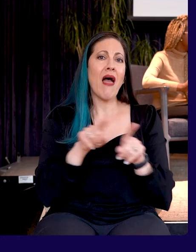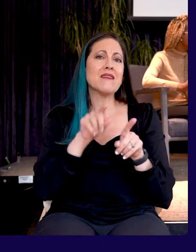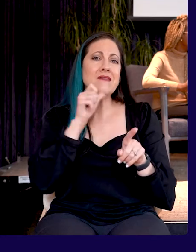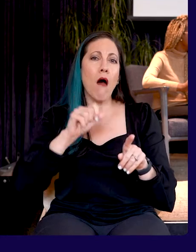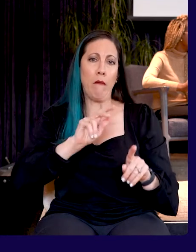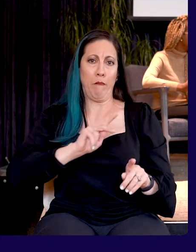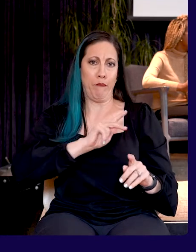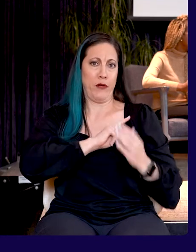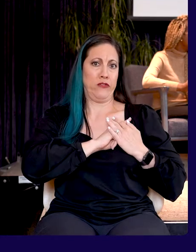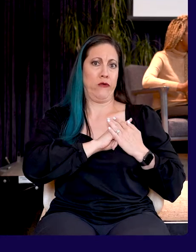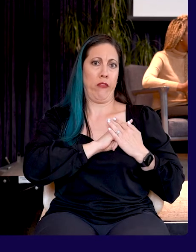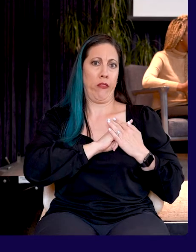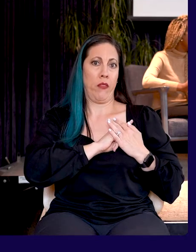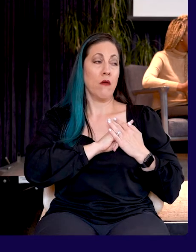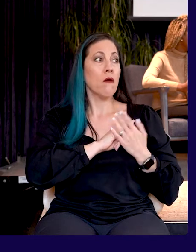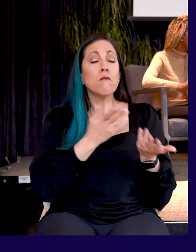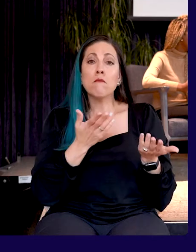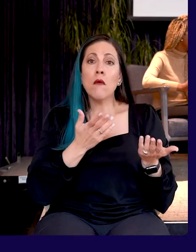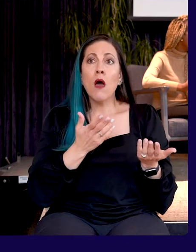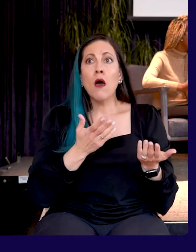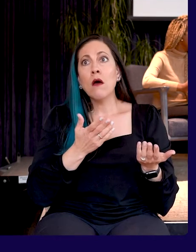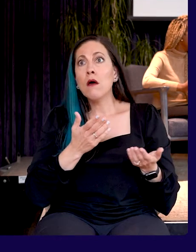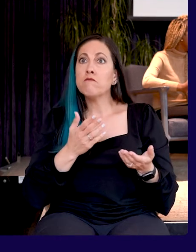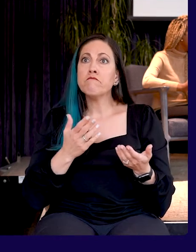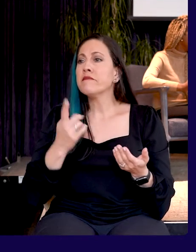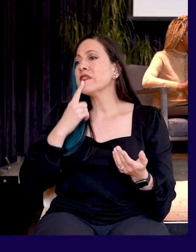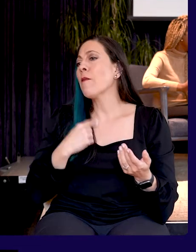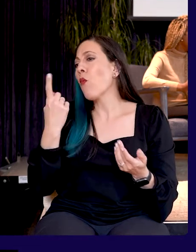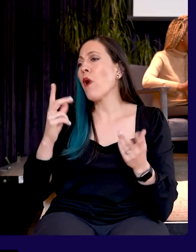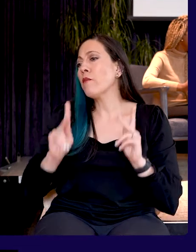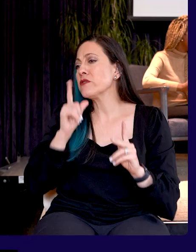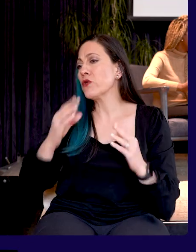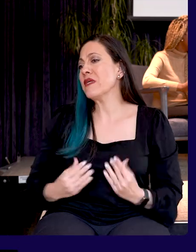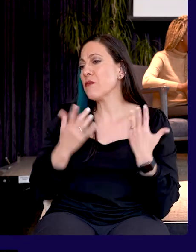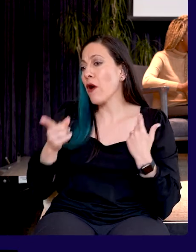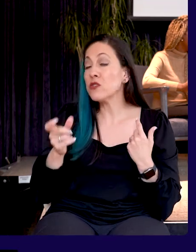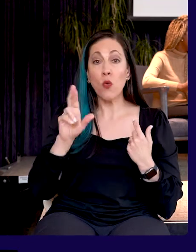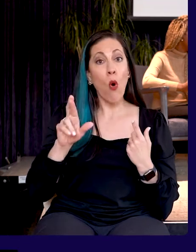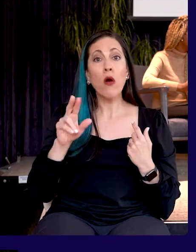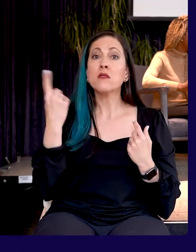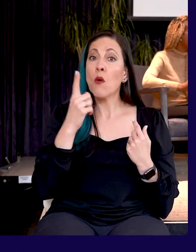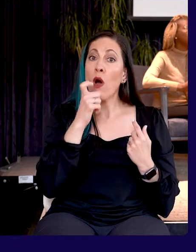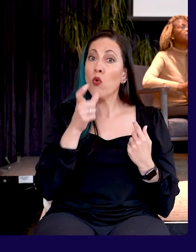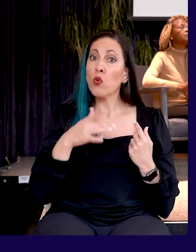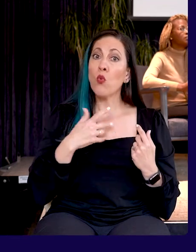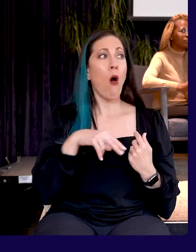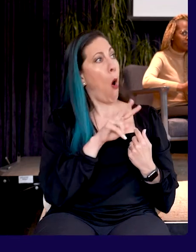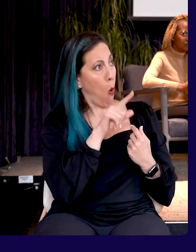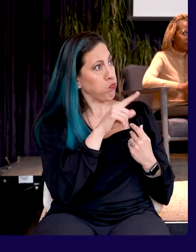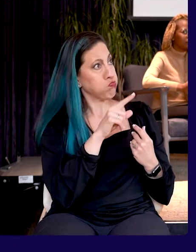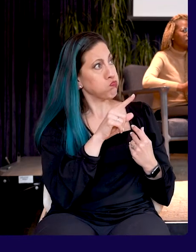That I'm starting with, share a person who inspires you or share a person who was just inspirational.